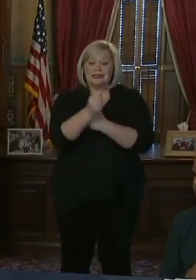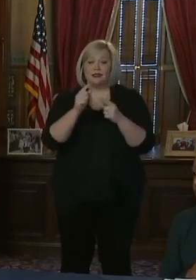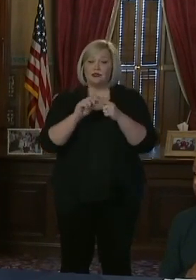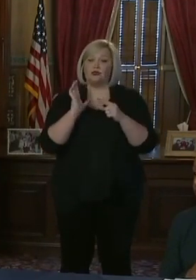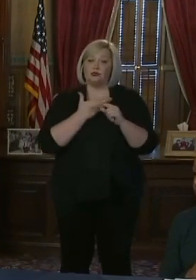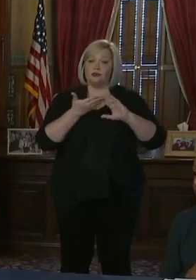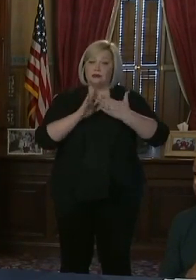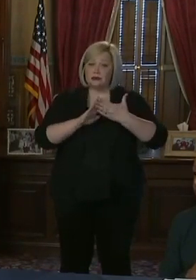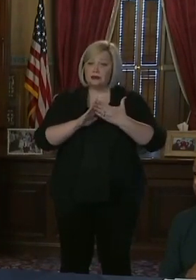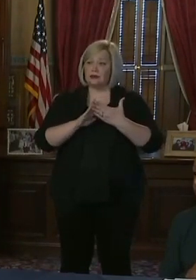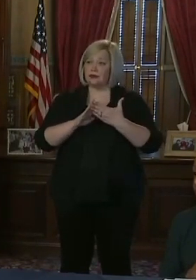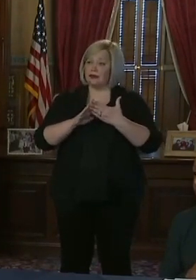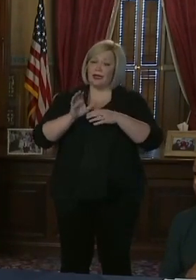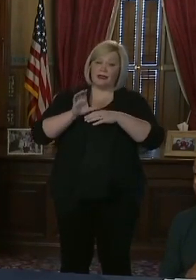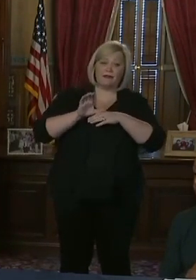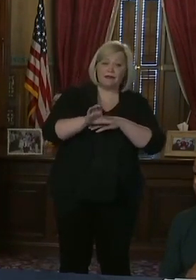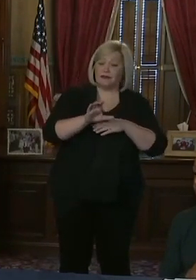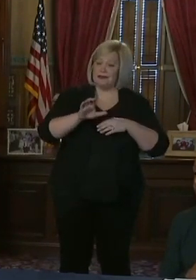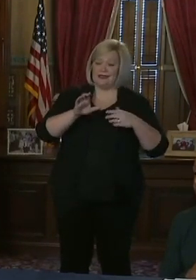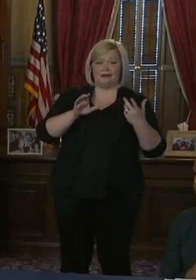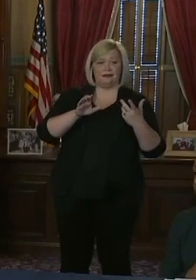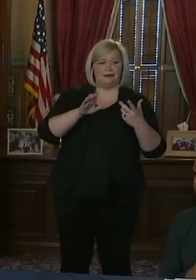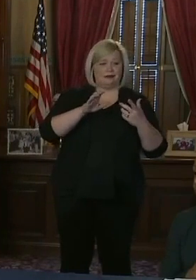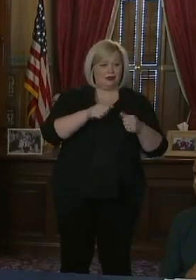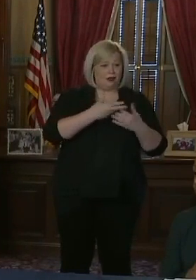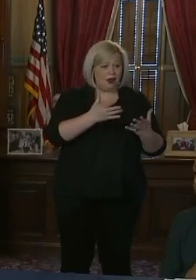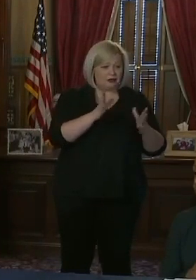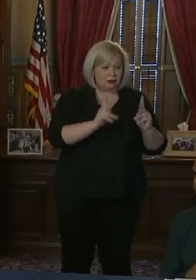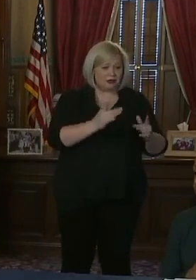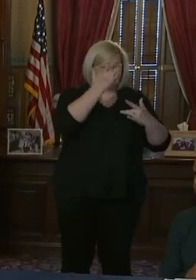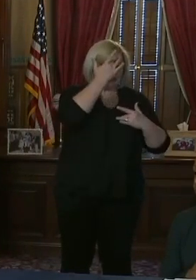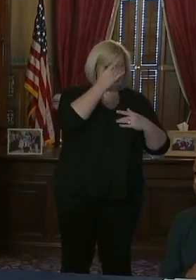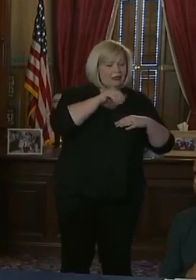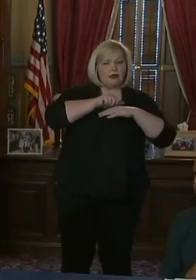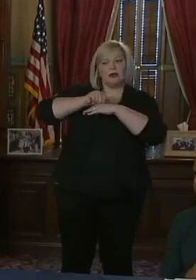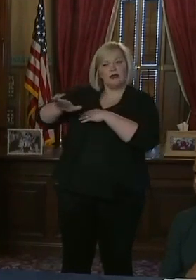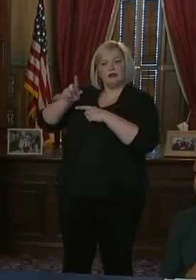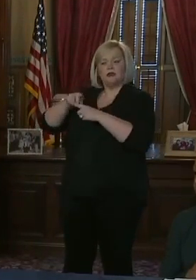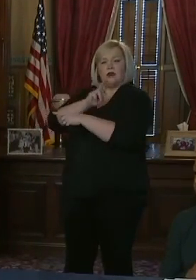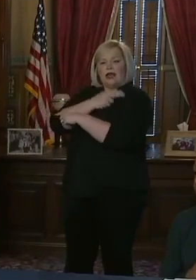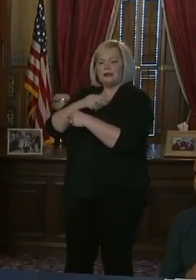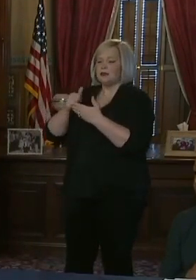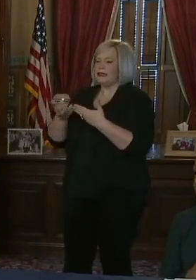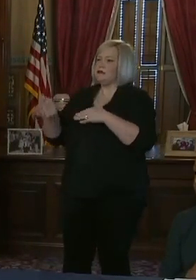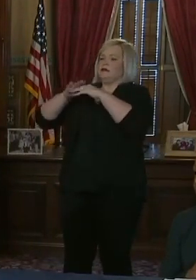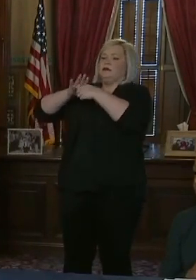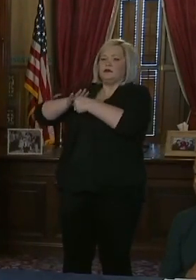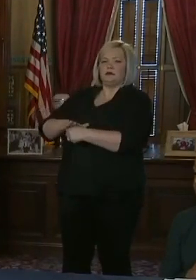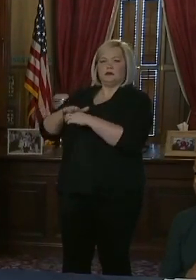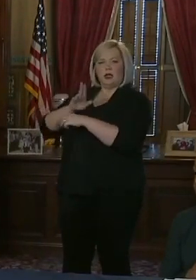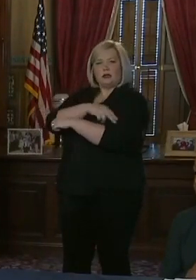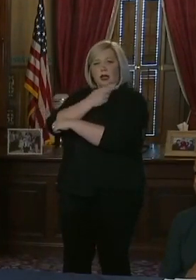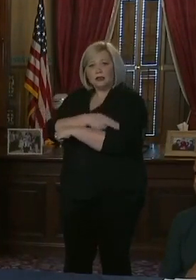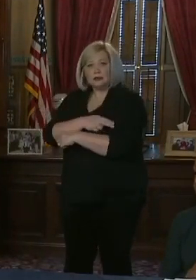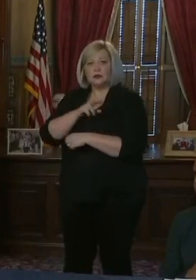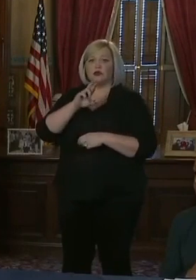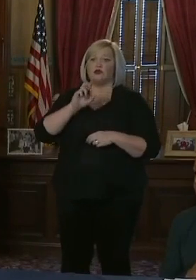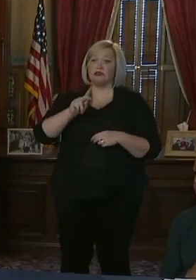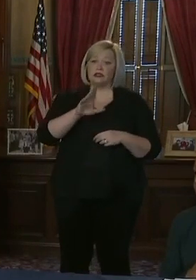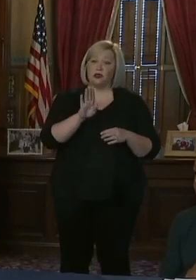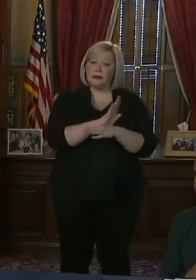more pressure on a healthcare system that is very close to the maximum already. And you're risking your